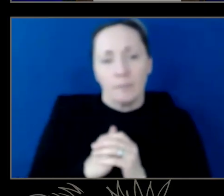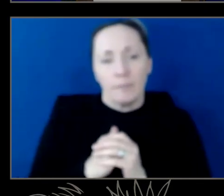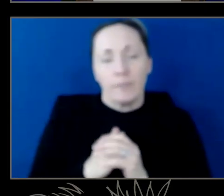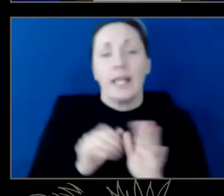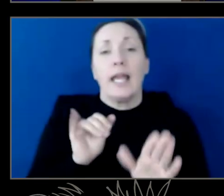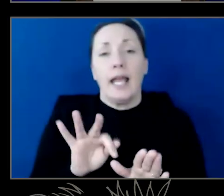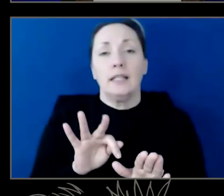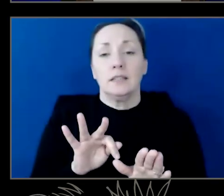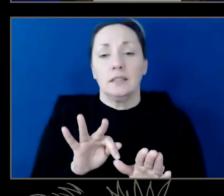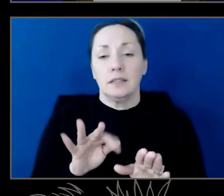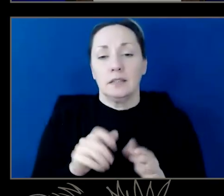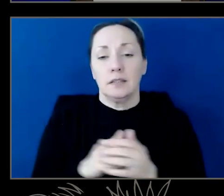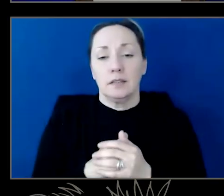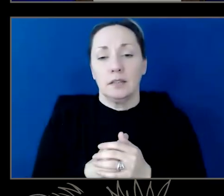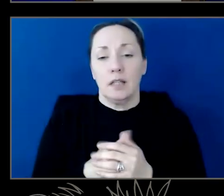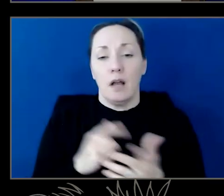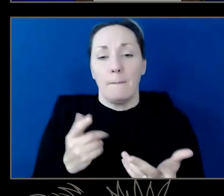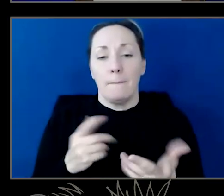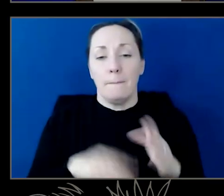It's basically a throttle.